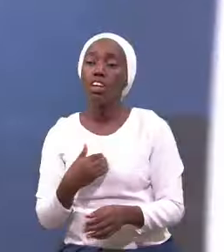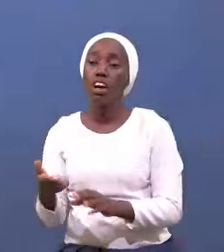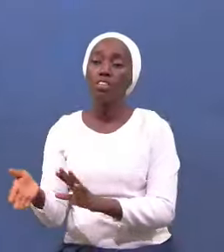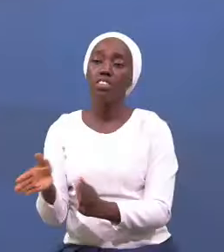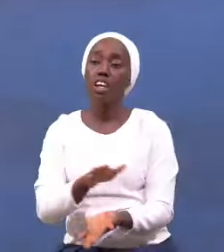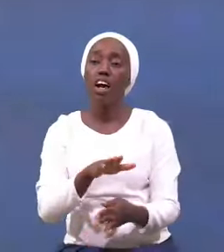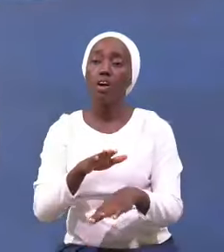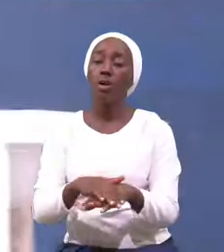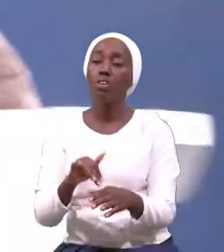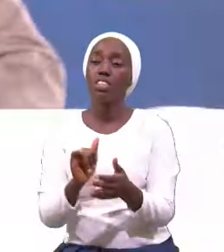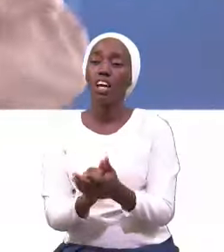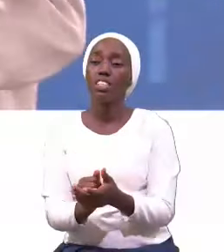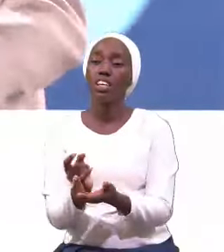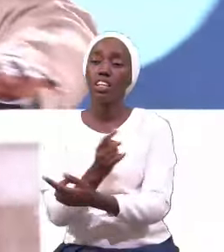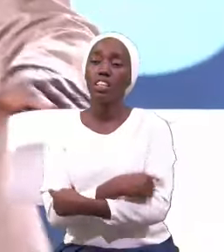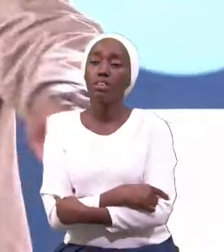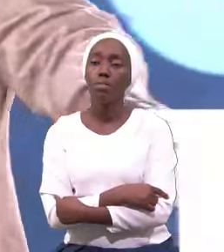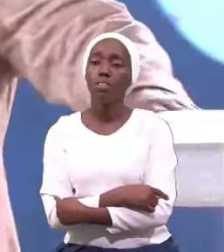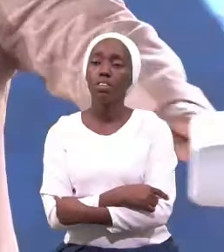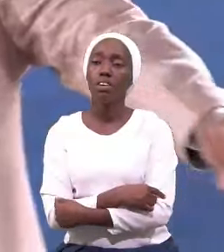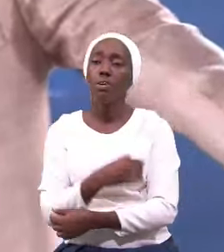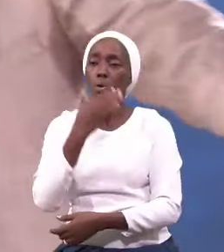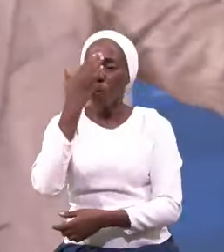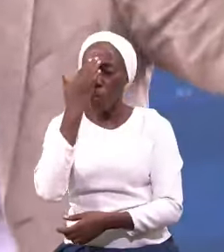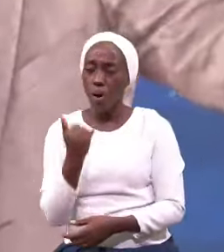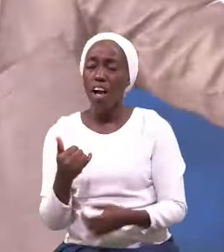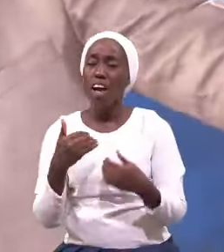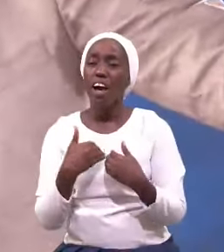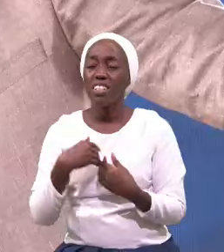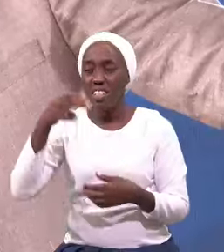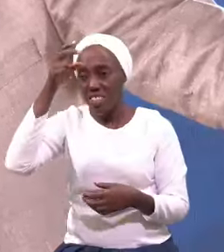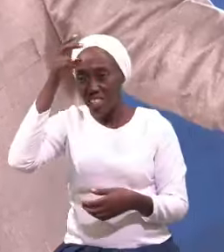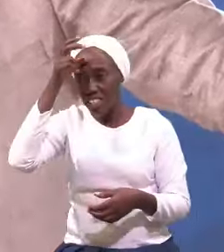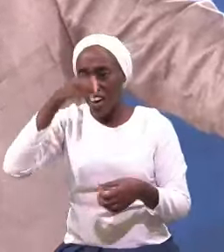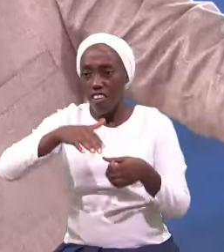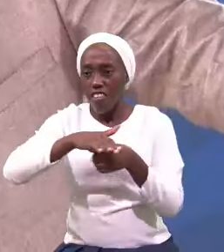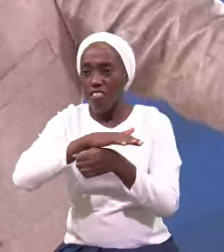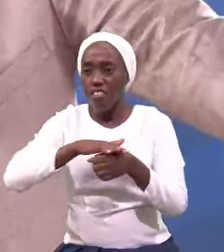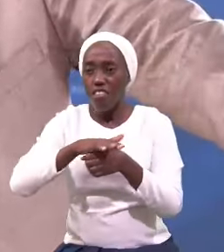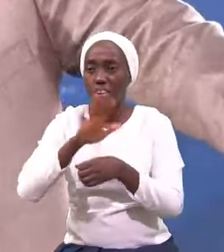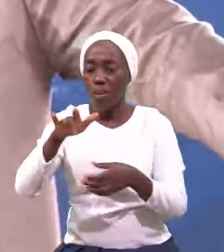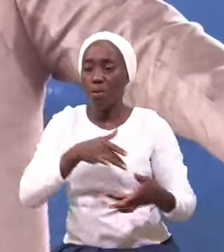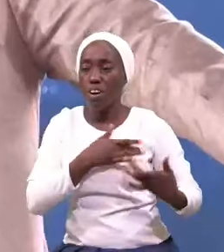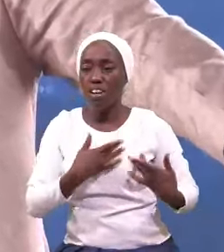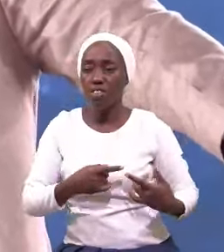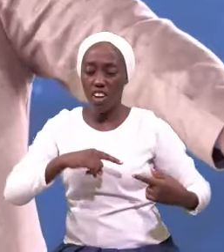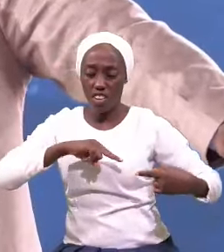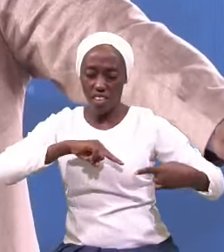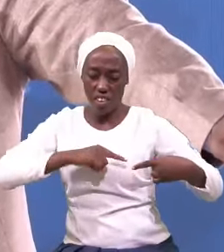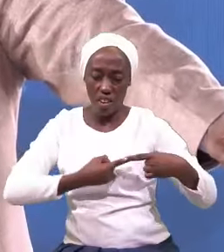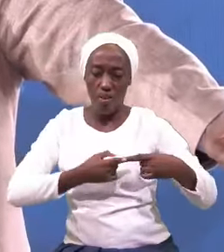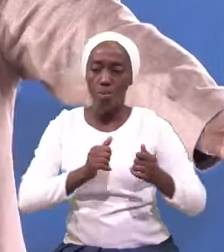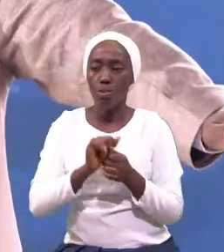And Peter said, why has Satan filled your heart and you agreed with your husband to tell